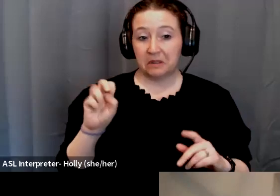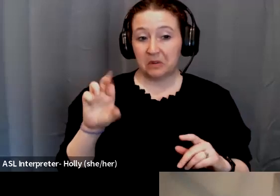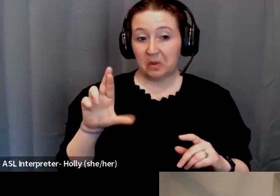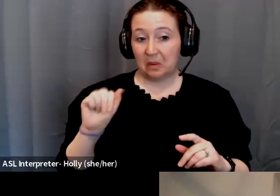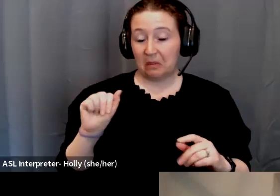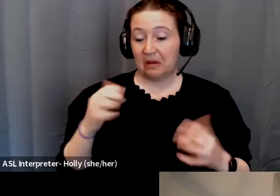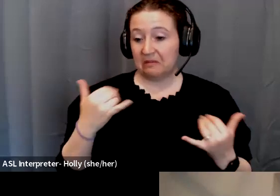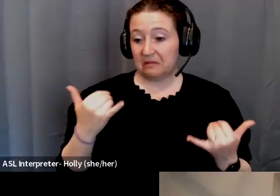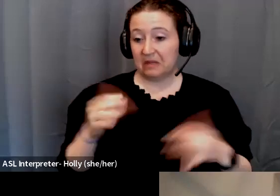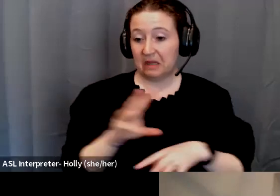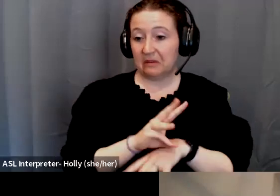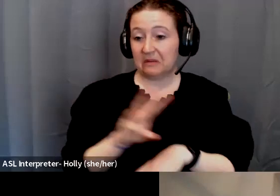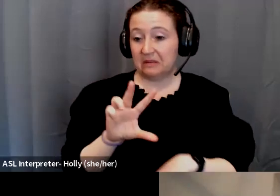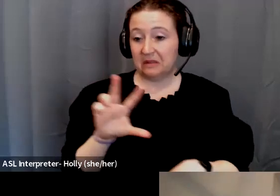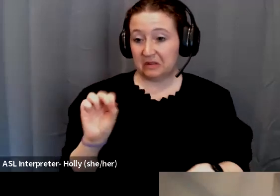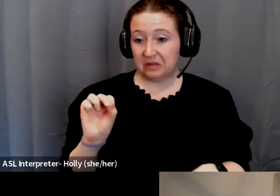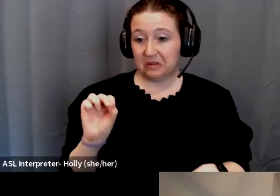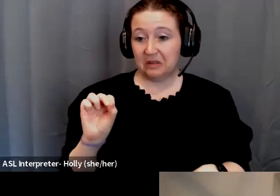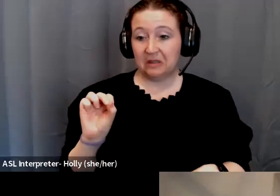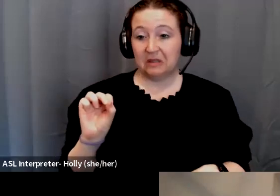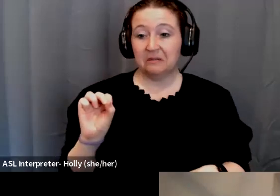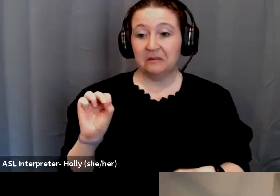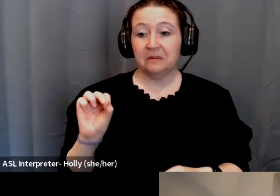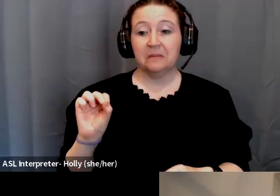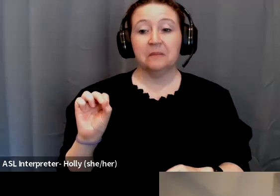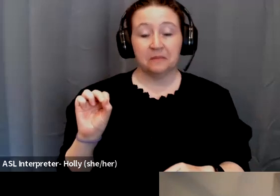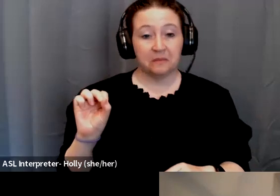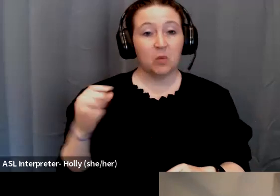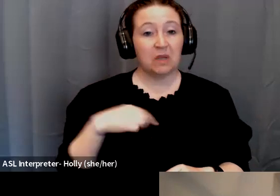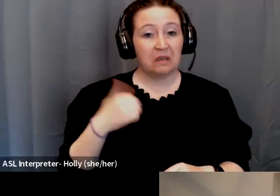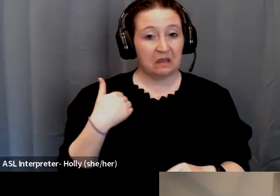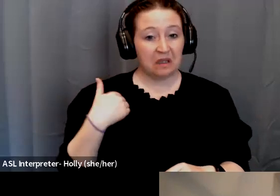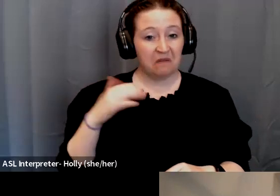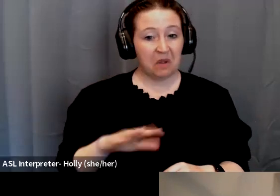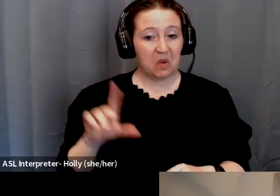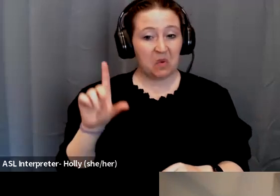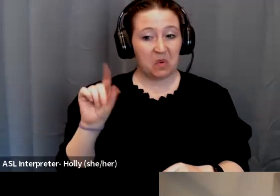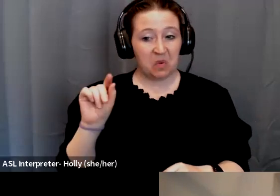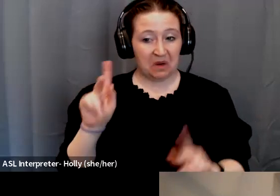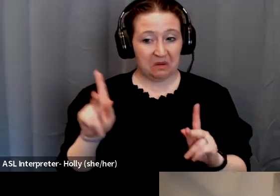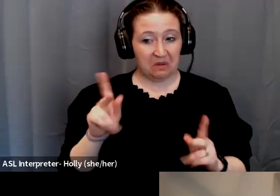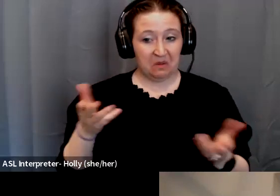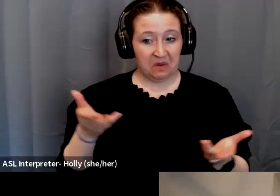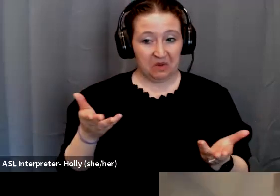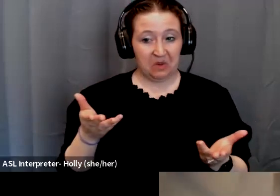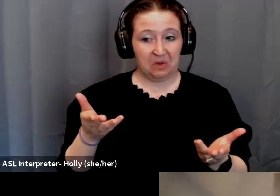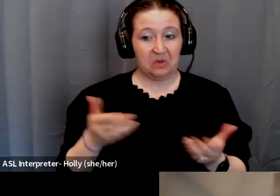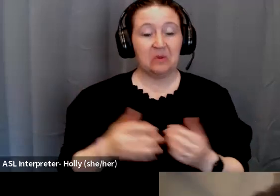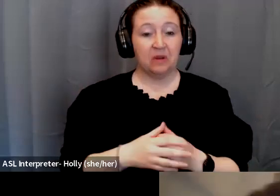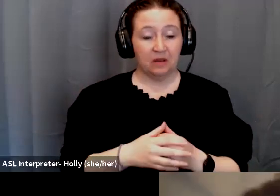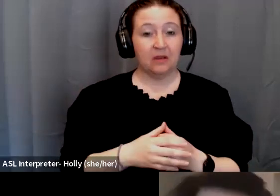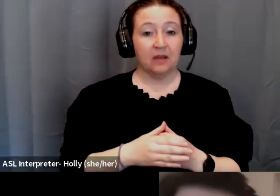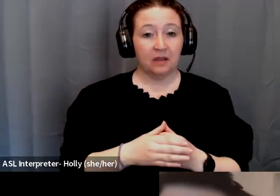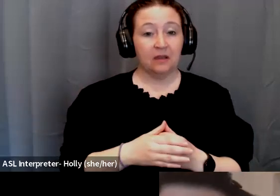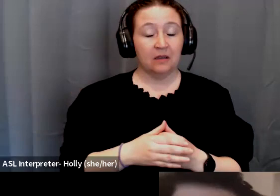It is 6:30. We have about 20 folks in the room. And so I